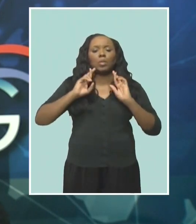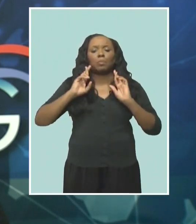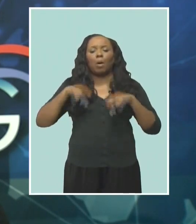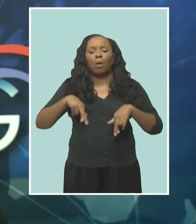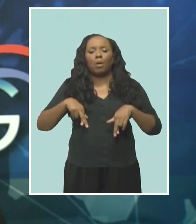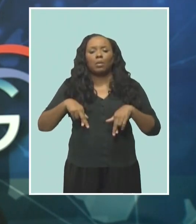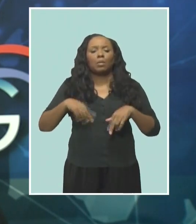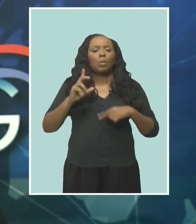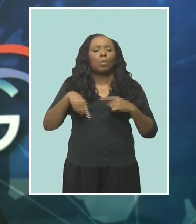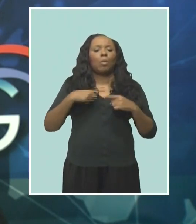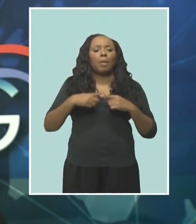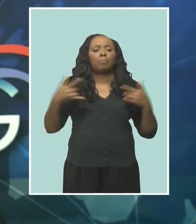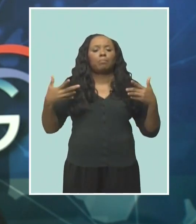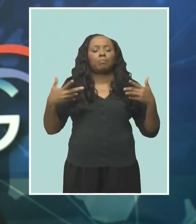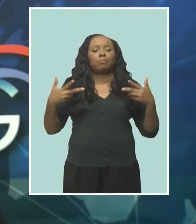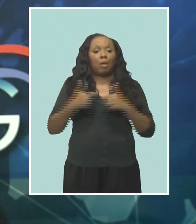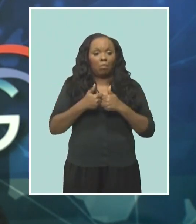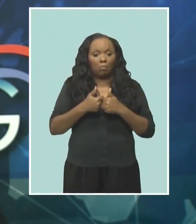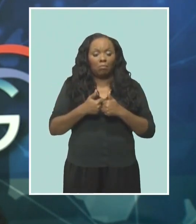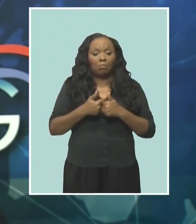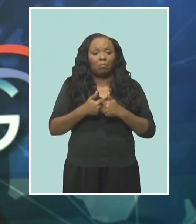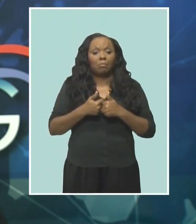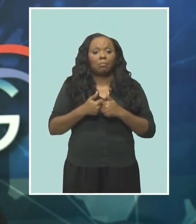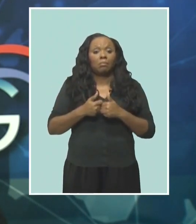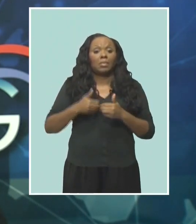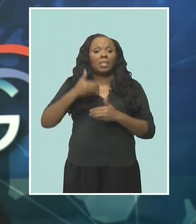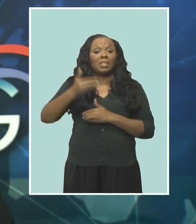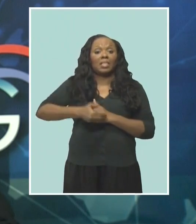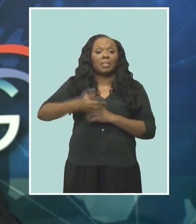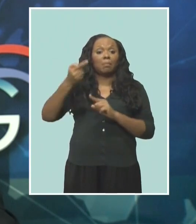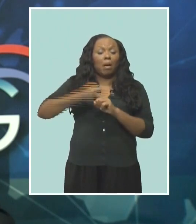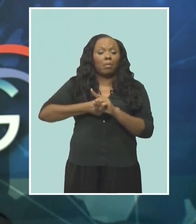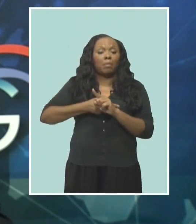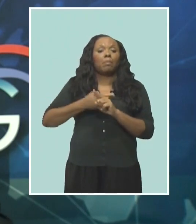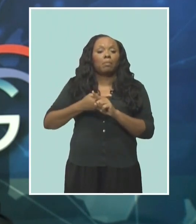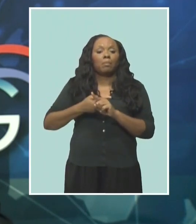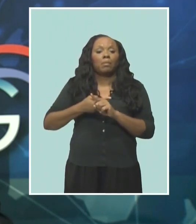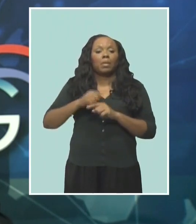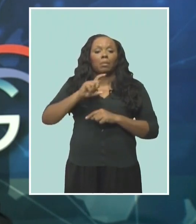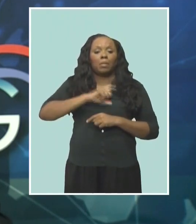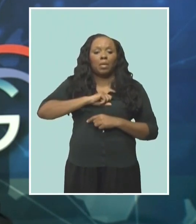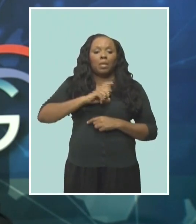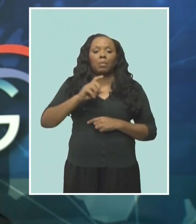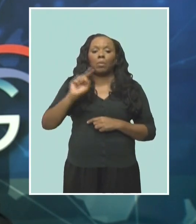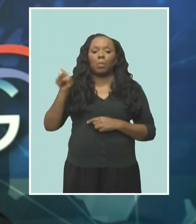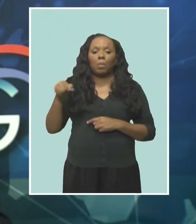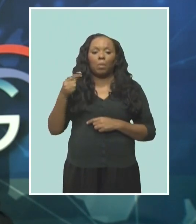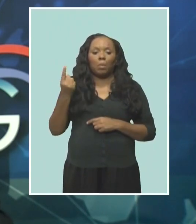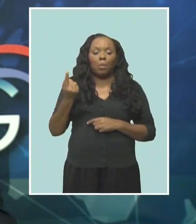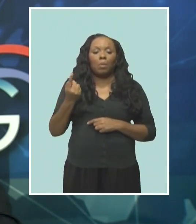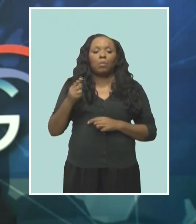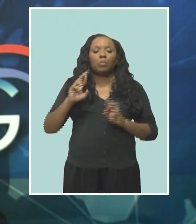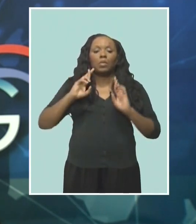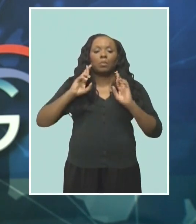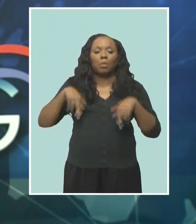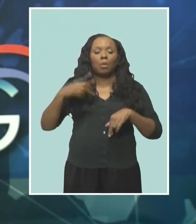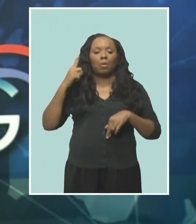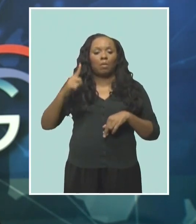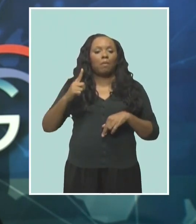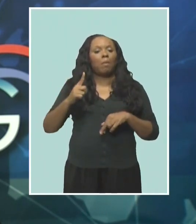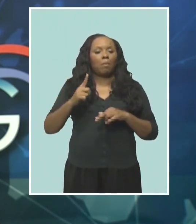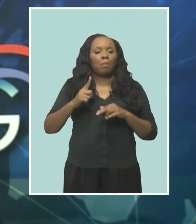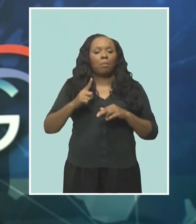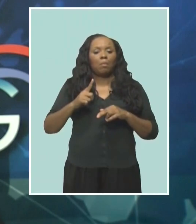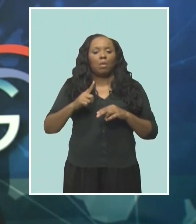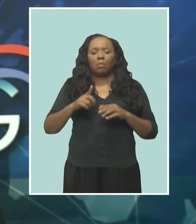accidents. From mid-September, lawmen will only be responding to and investigating road traffic fatalities